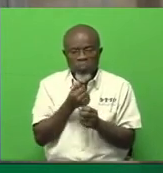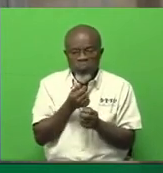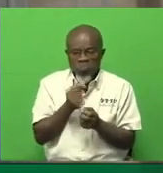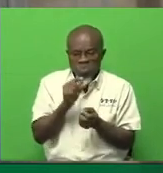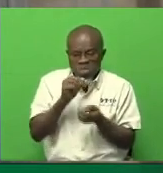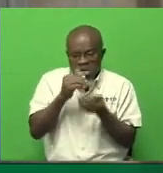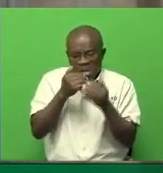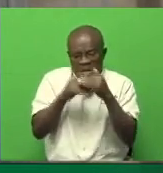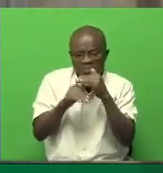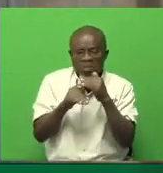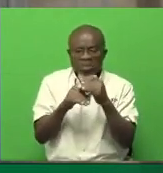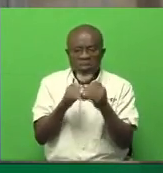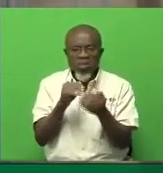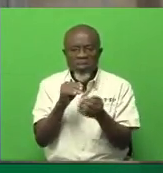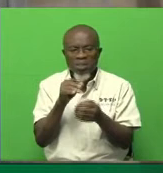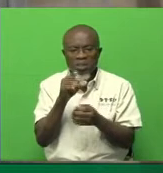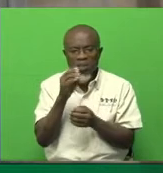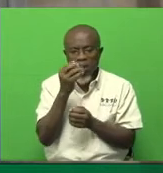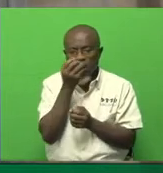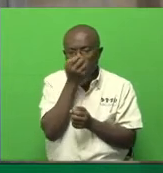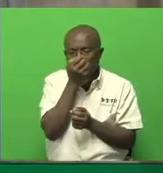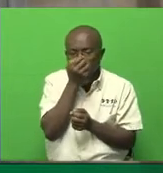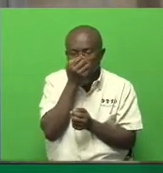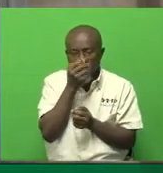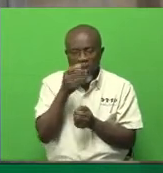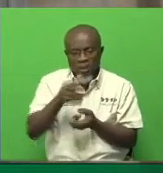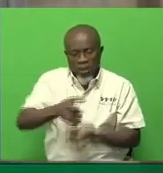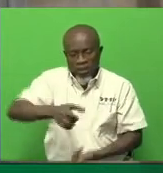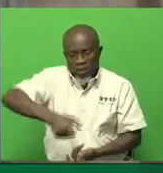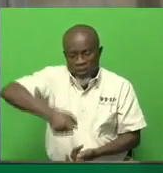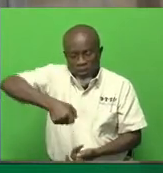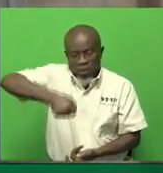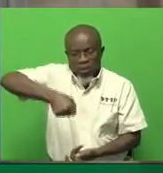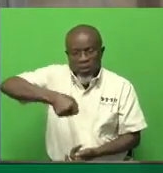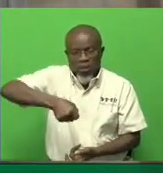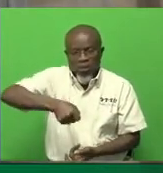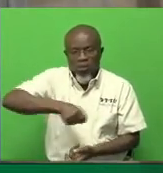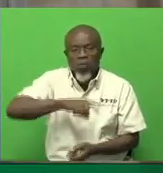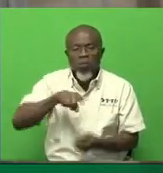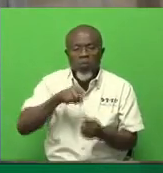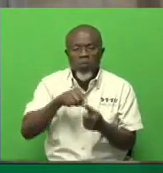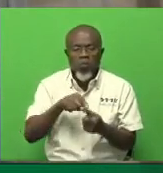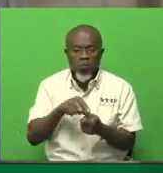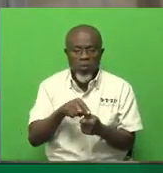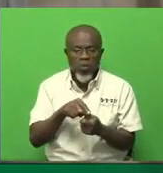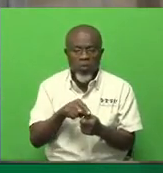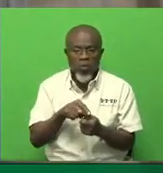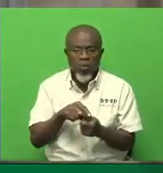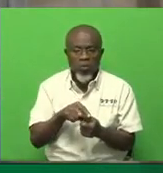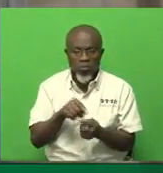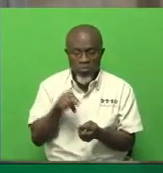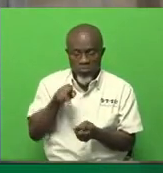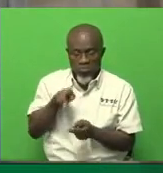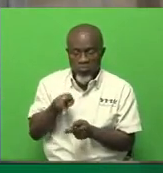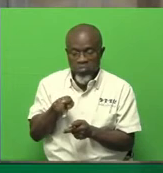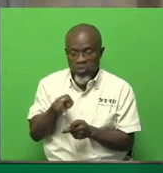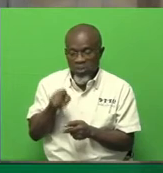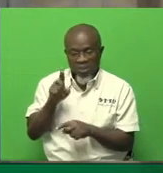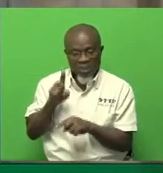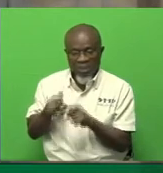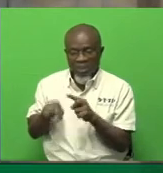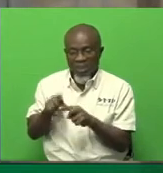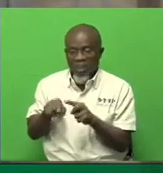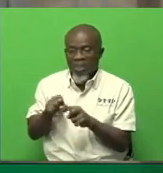with Patients health being compromised while tanks were being refilled so half a billion dollars and you couldn't buy enough